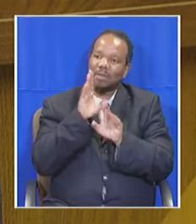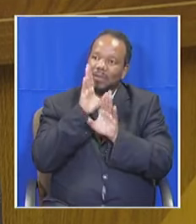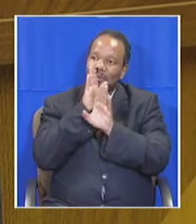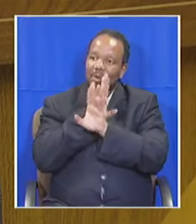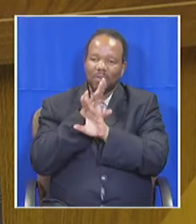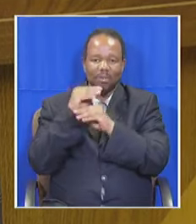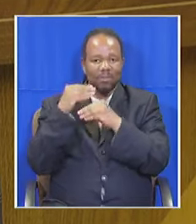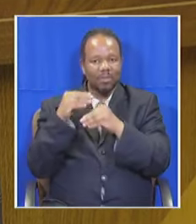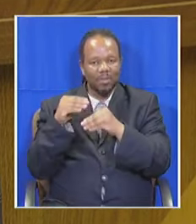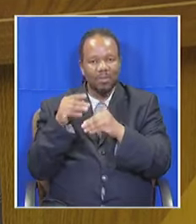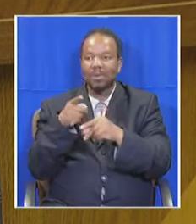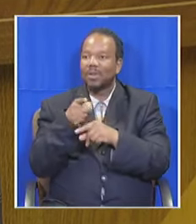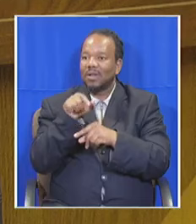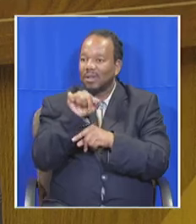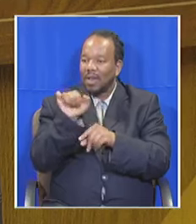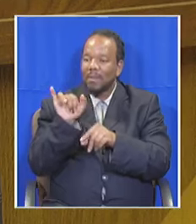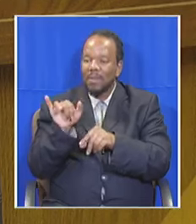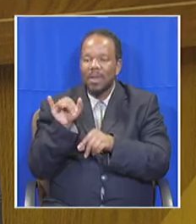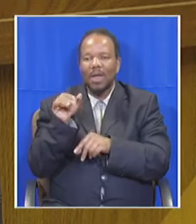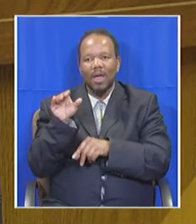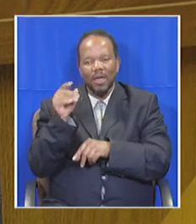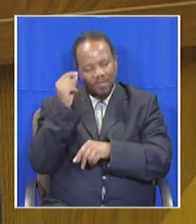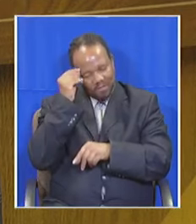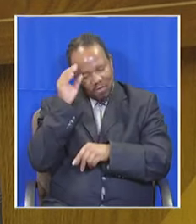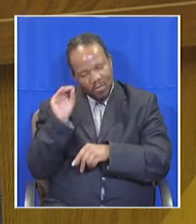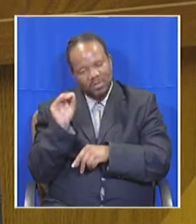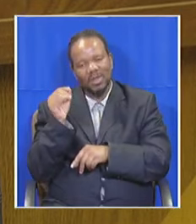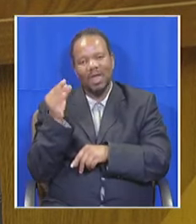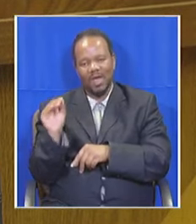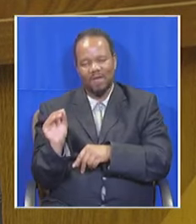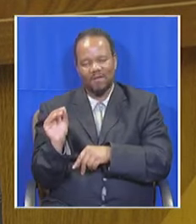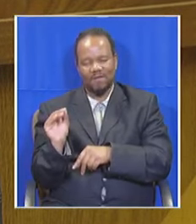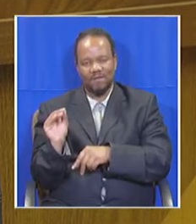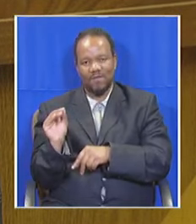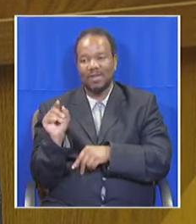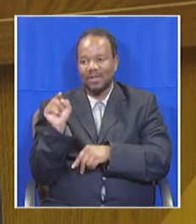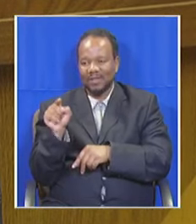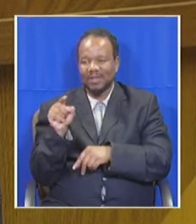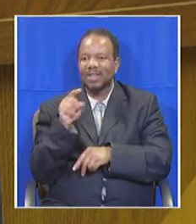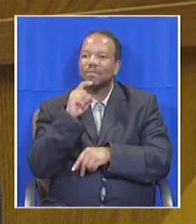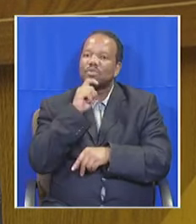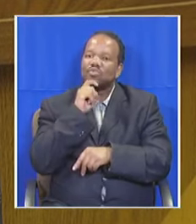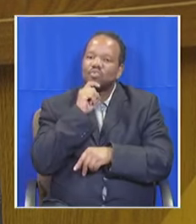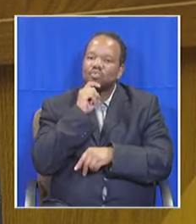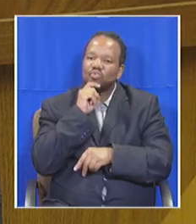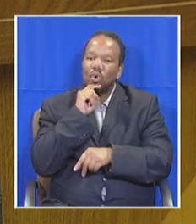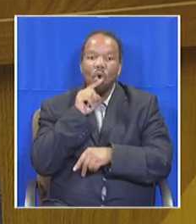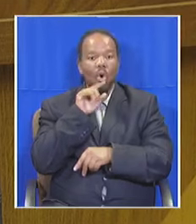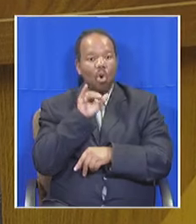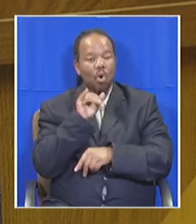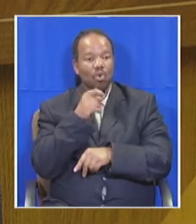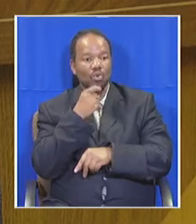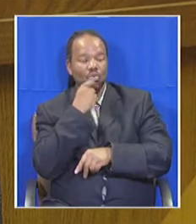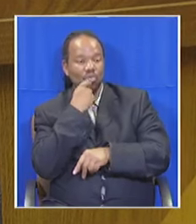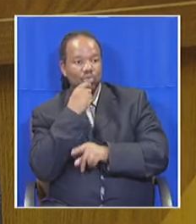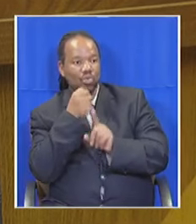have information that may be used to or against the employers who